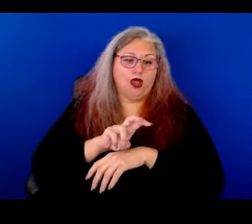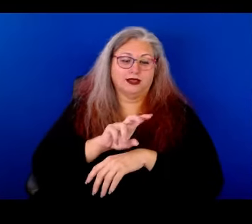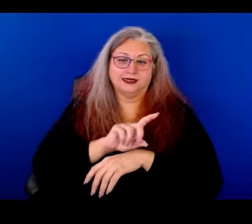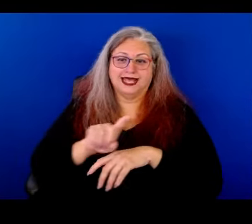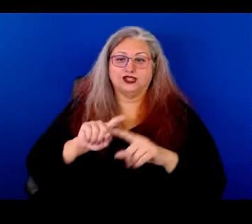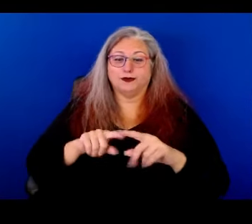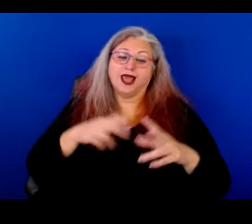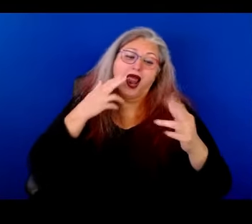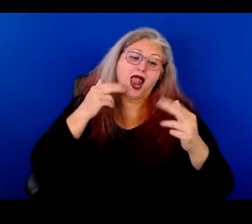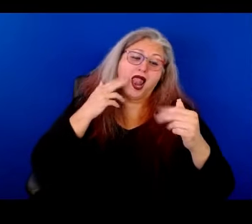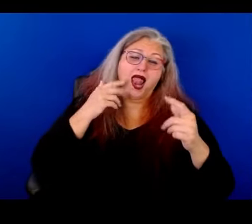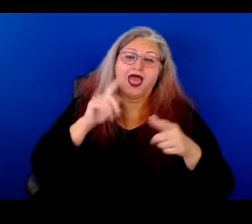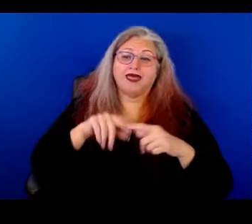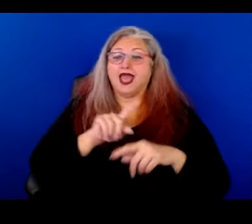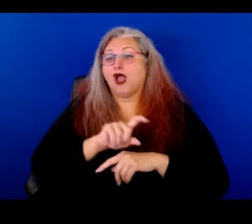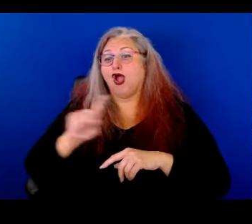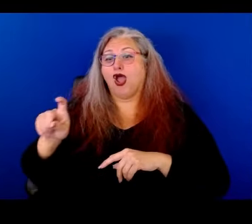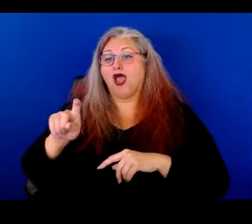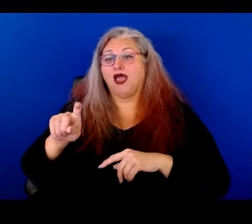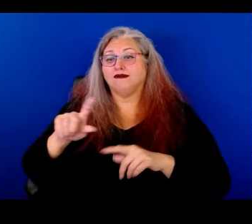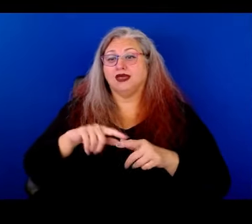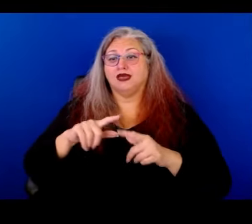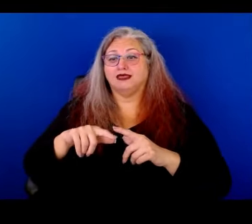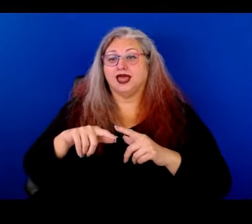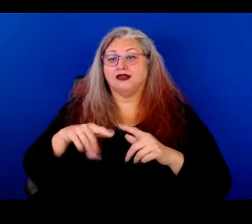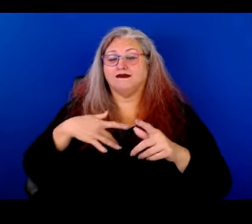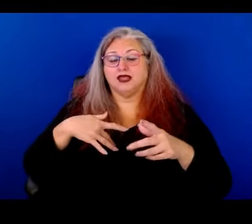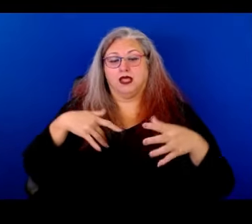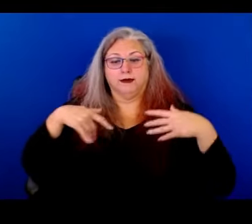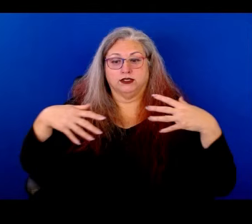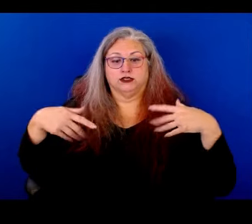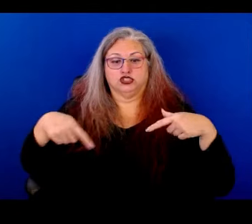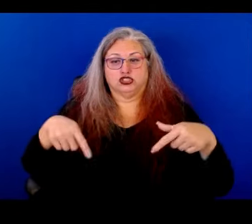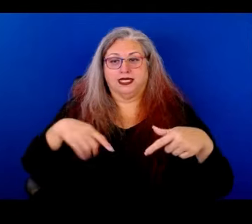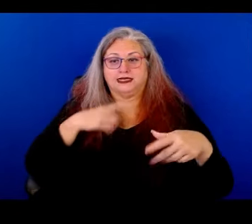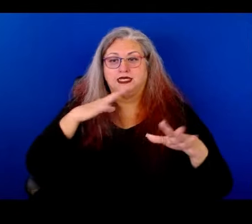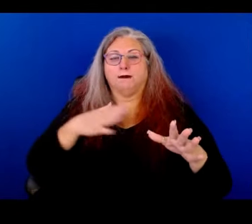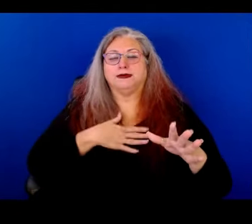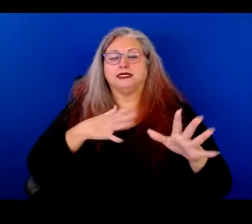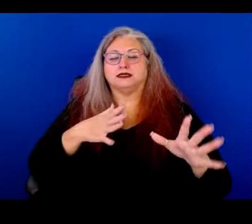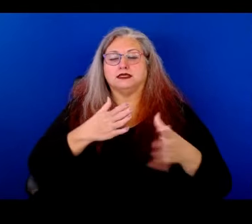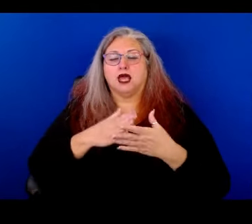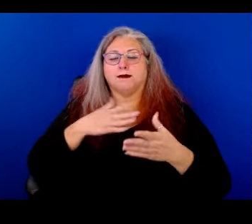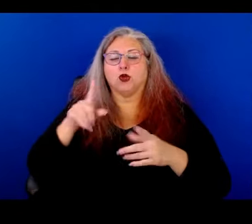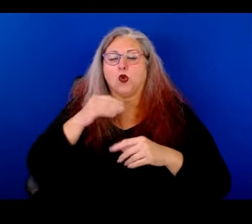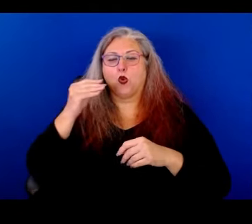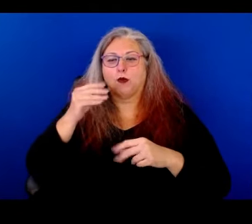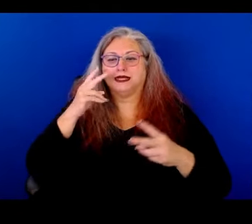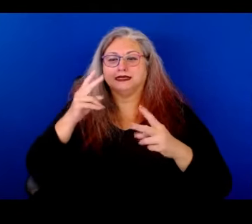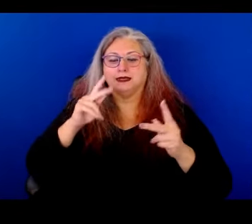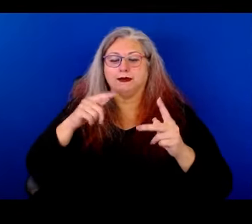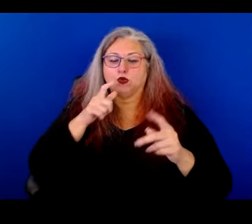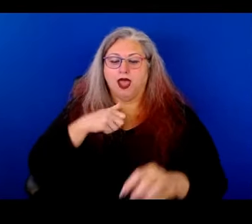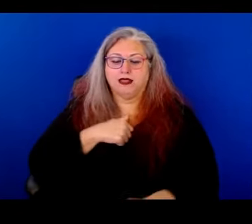yuck yuck funny, and then getting off stage and just shaking and being like, please God, let me go home and see the people I